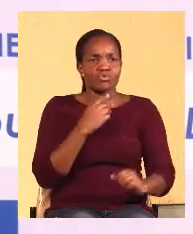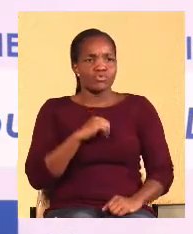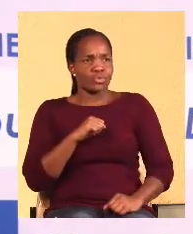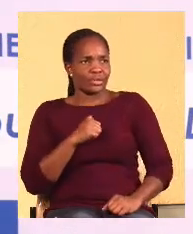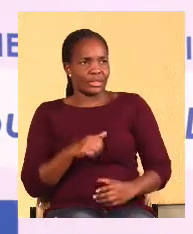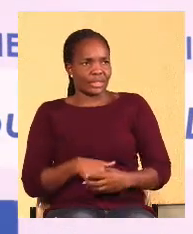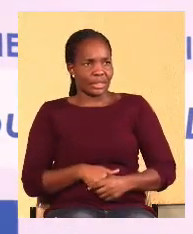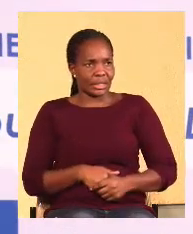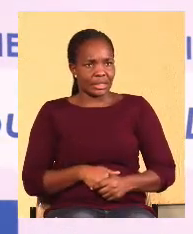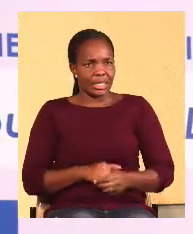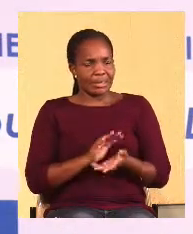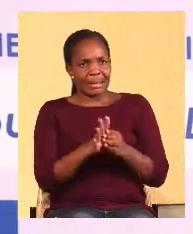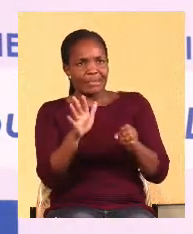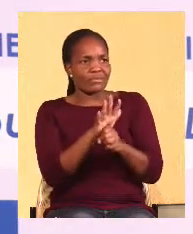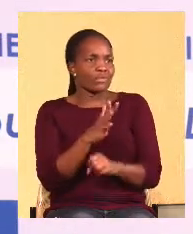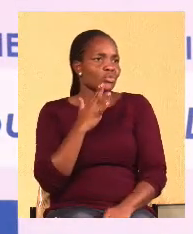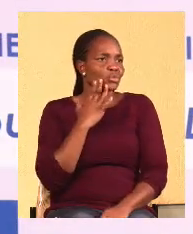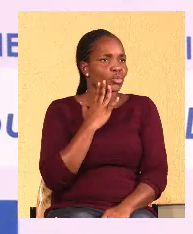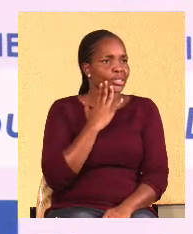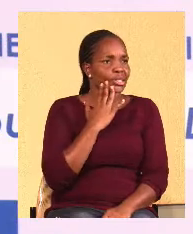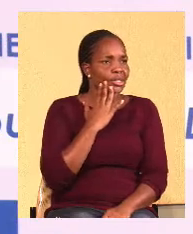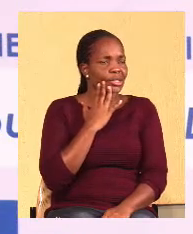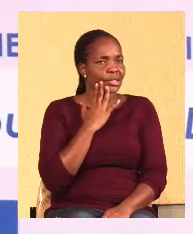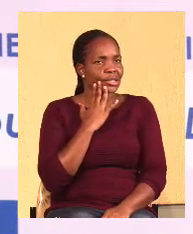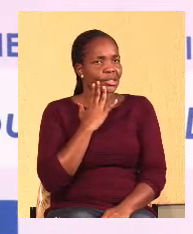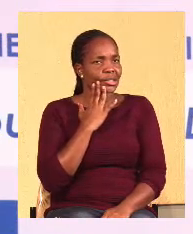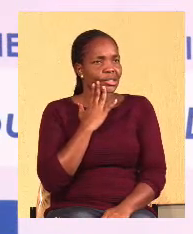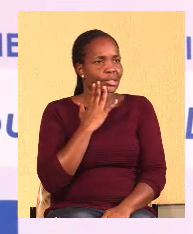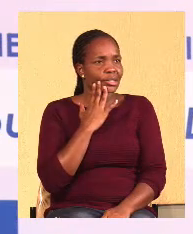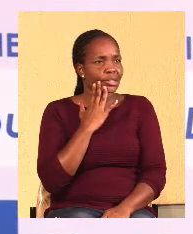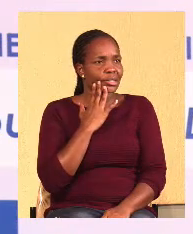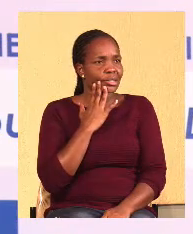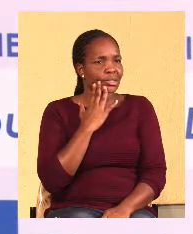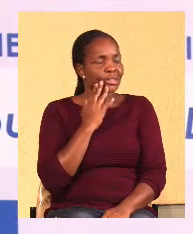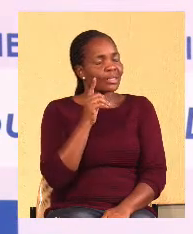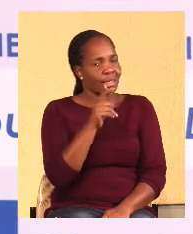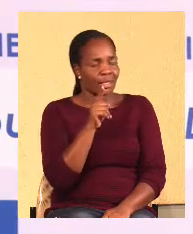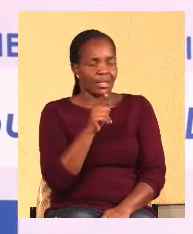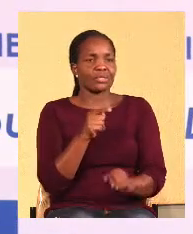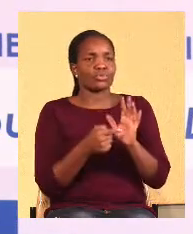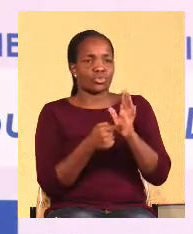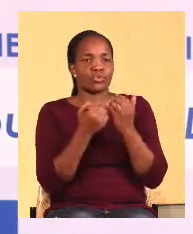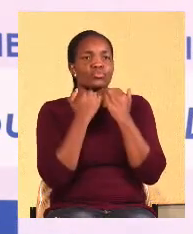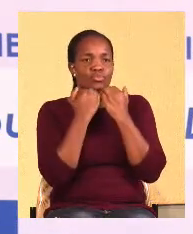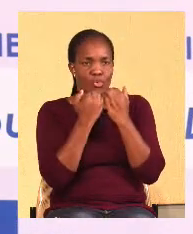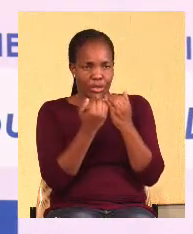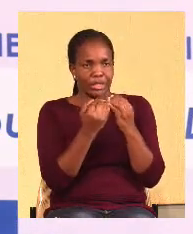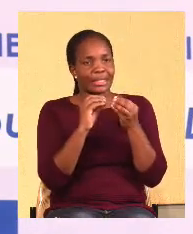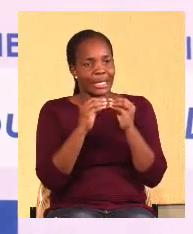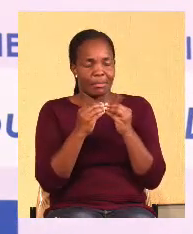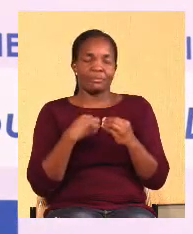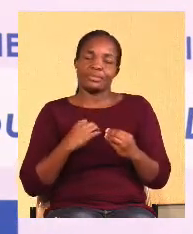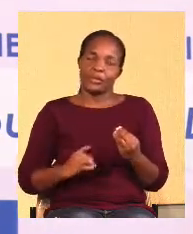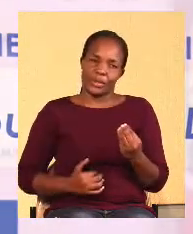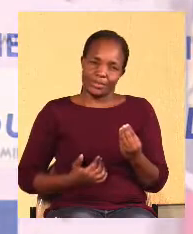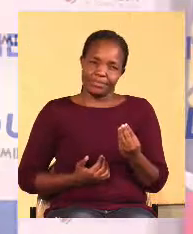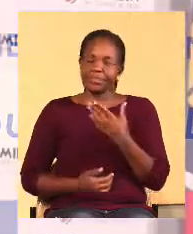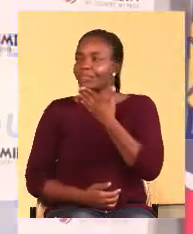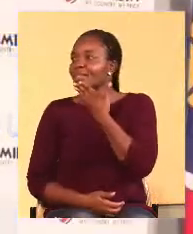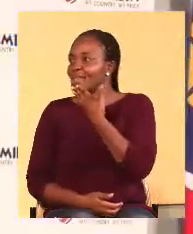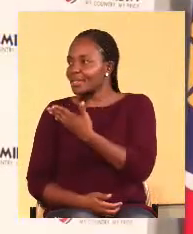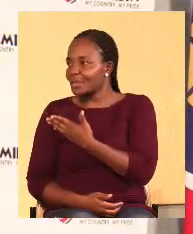When are they full of every hospital? I think that's very important numbers we should get. Thank you very much. Thank